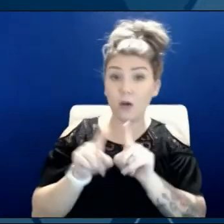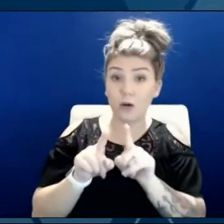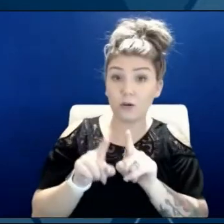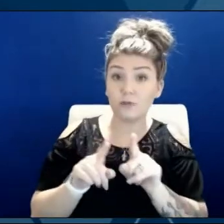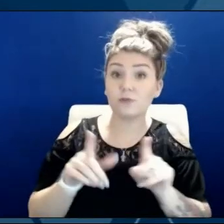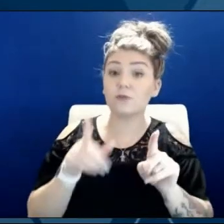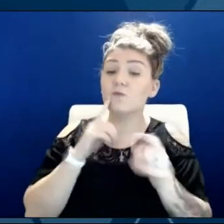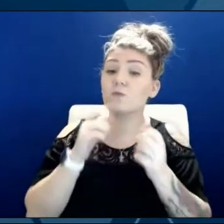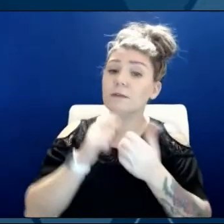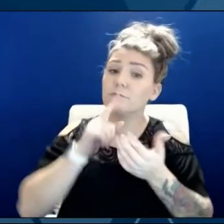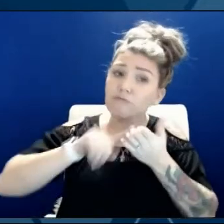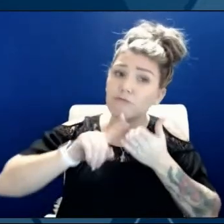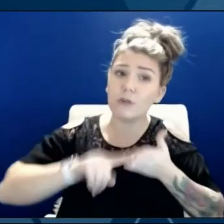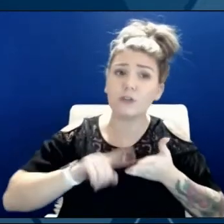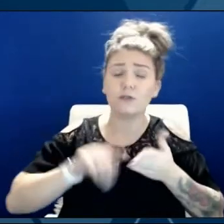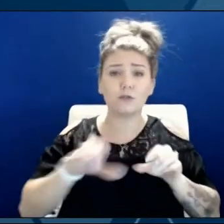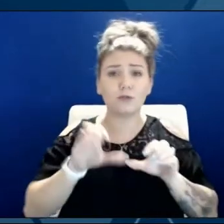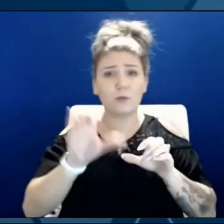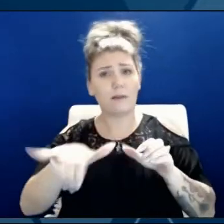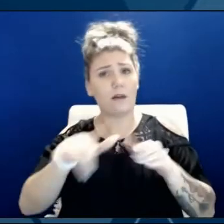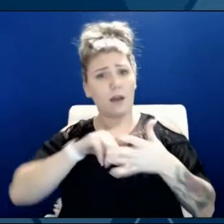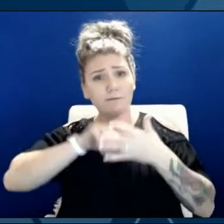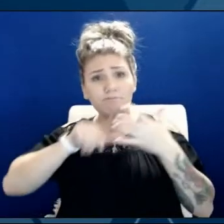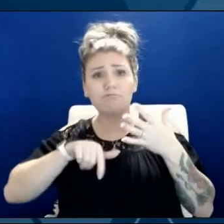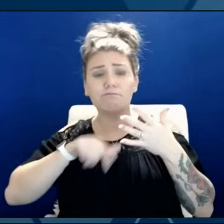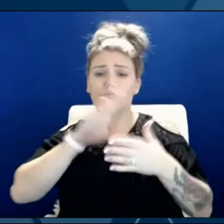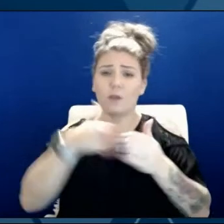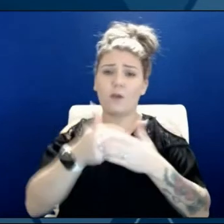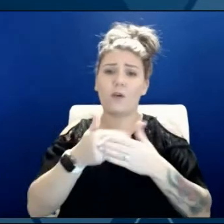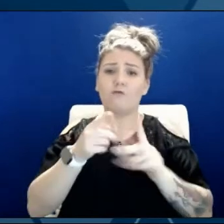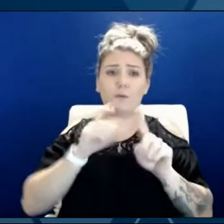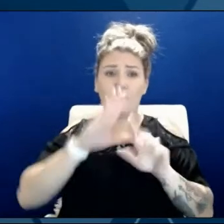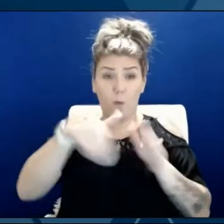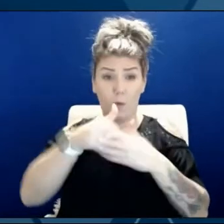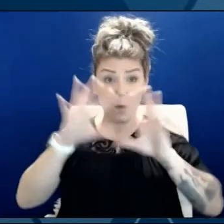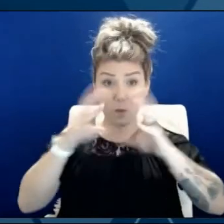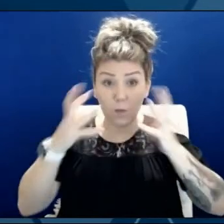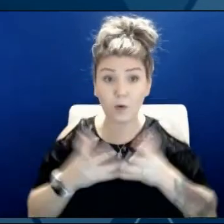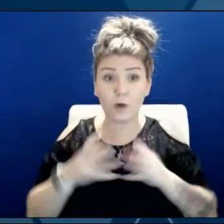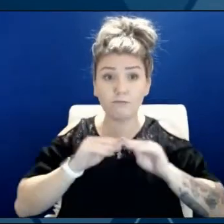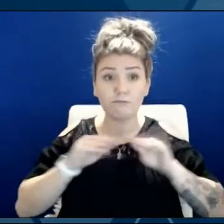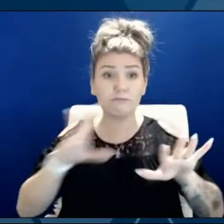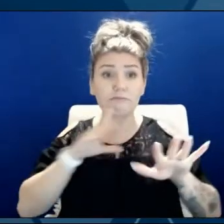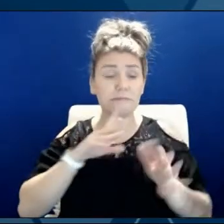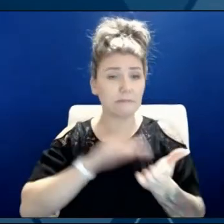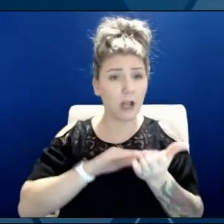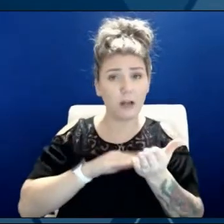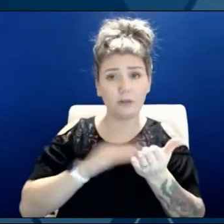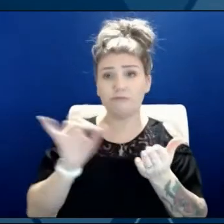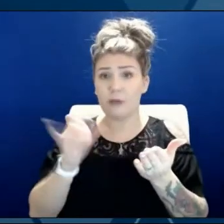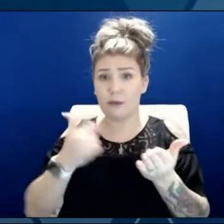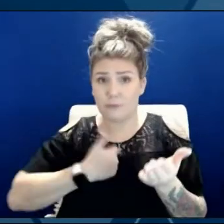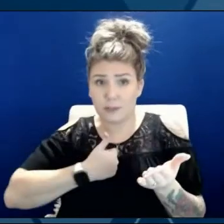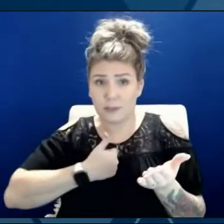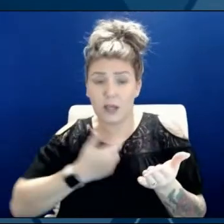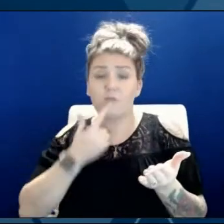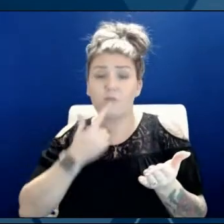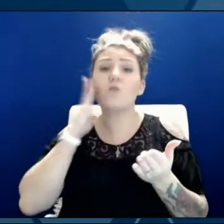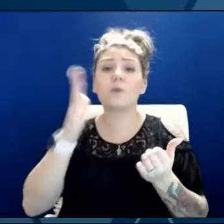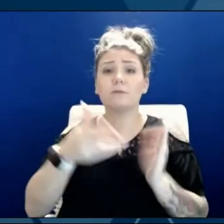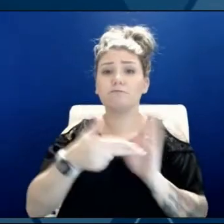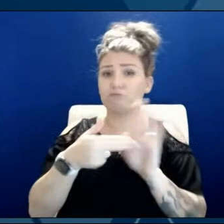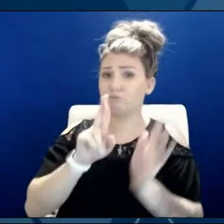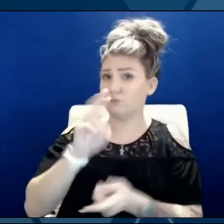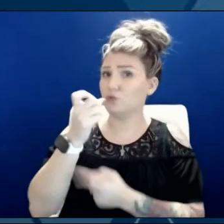research and doing those and from across the globe with doctors like me that prescribe those drugs, they were able to